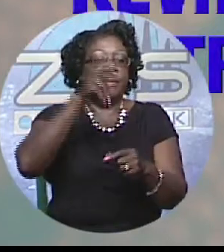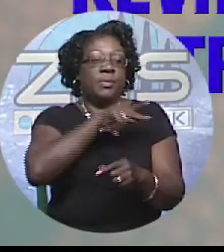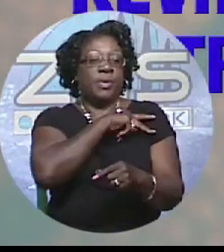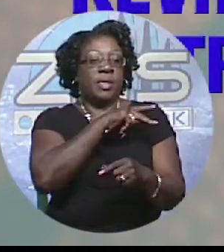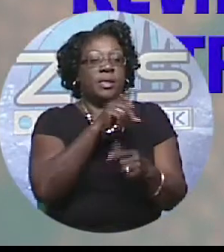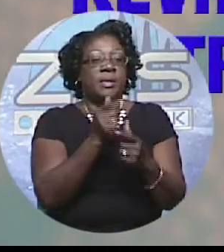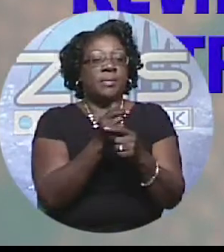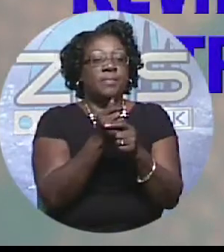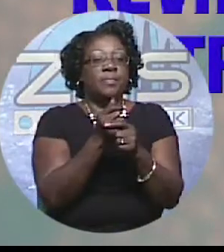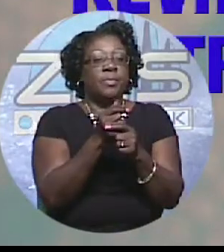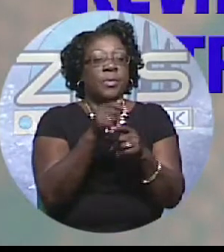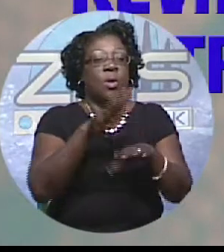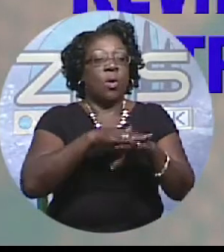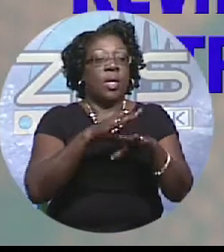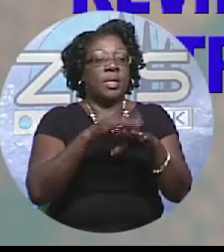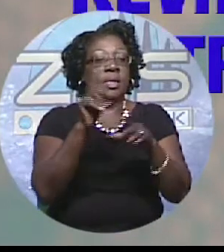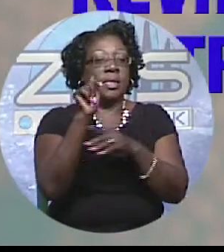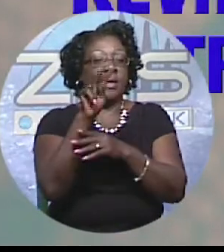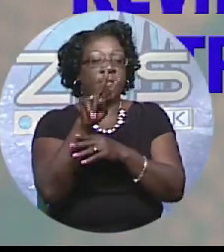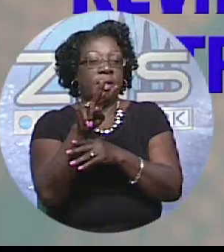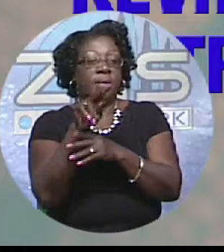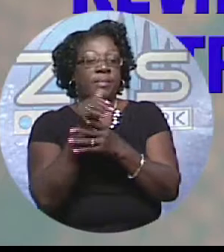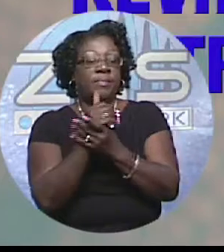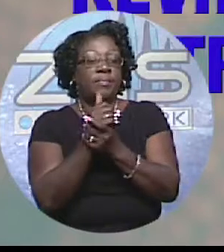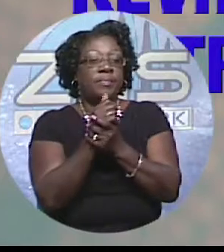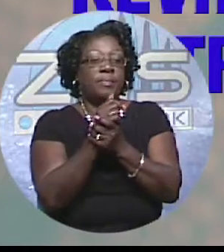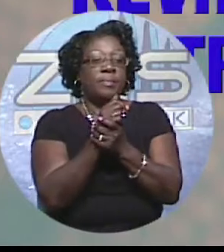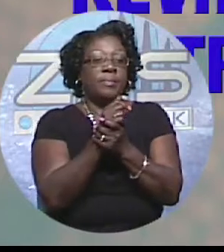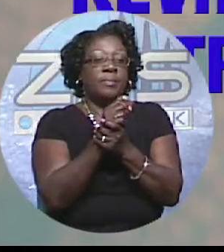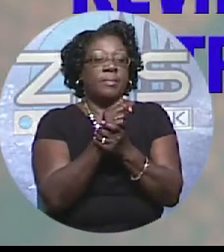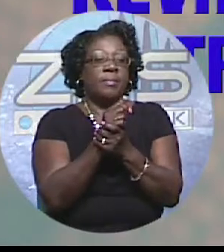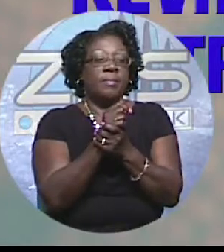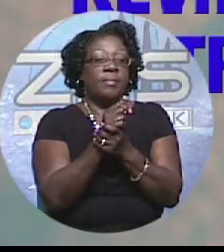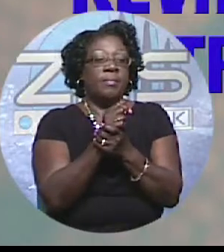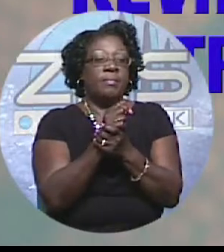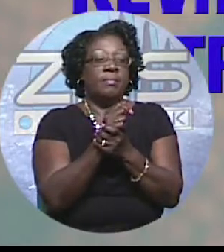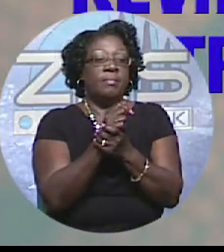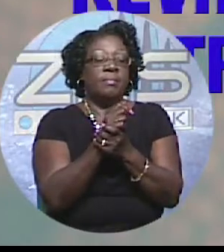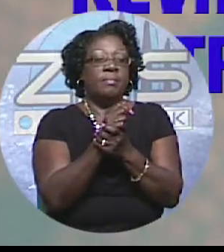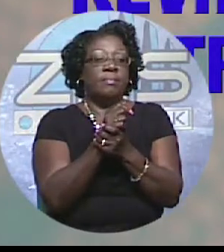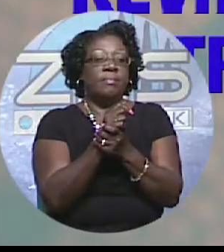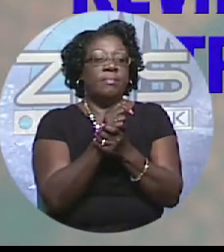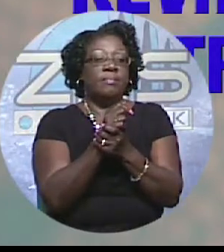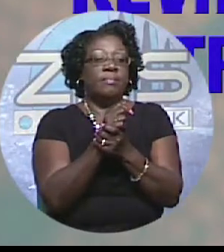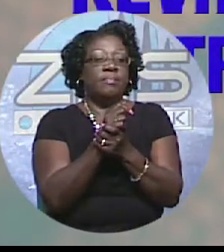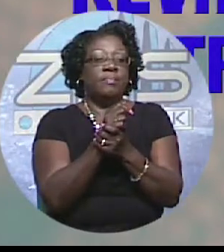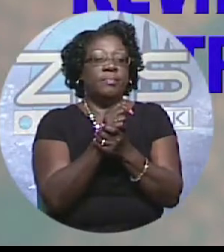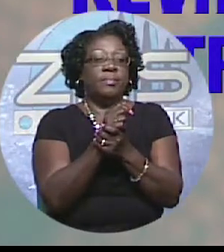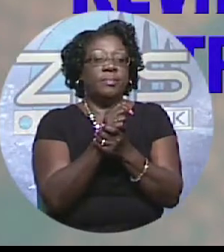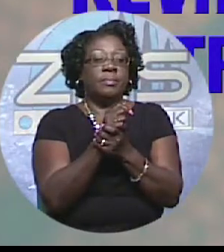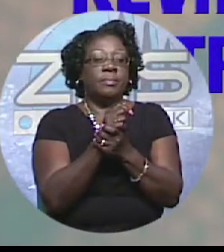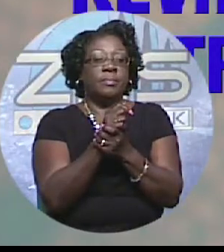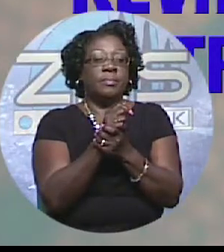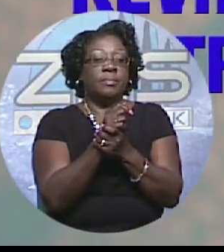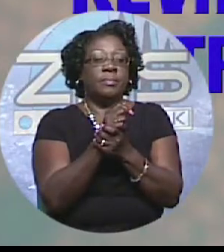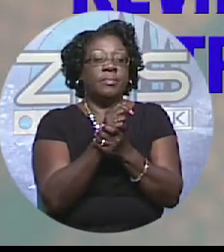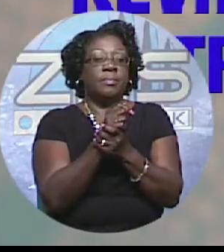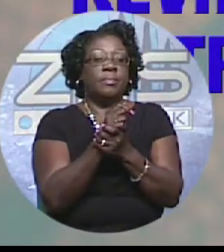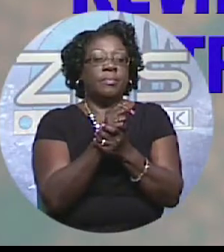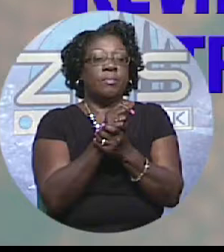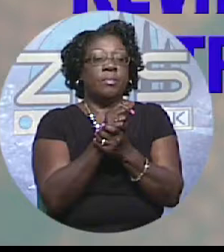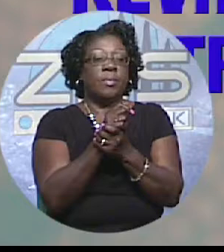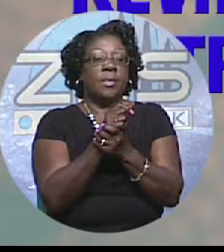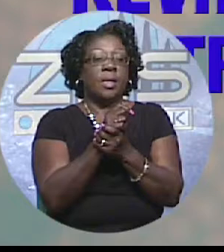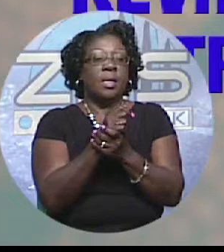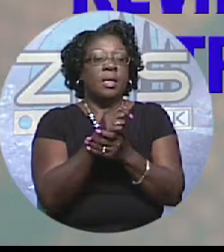vice president, Randy Cunningham. Third vice president, Bob Hudson. And fourth vice president, Kevin McPhee.